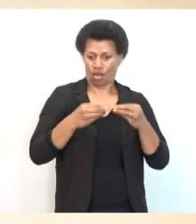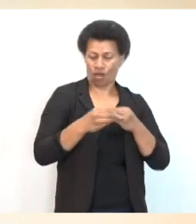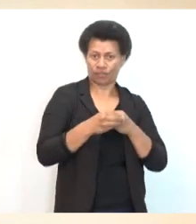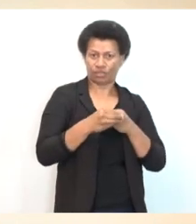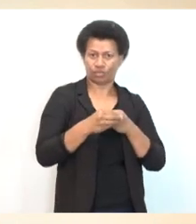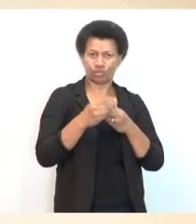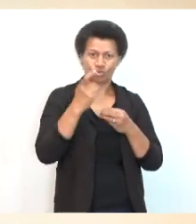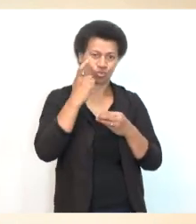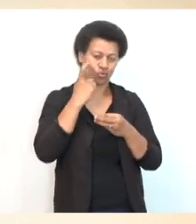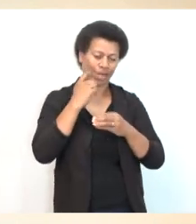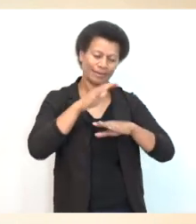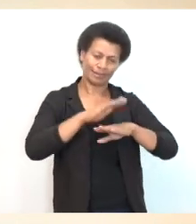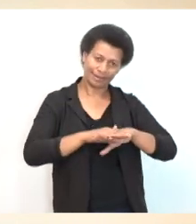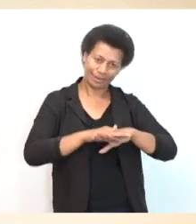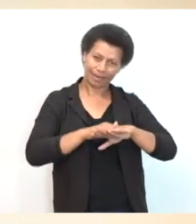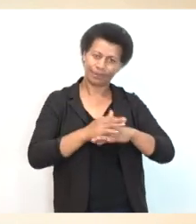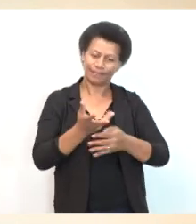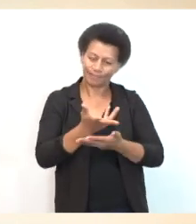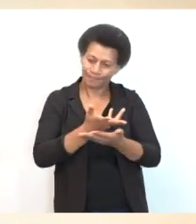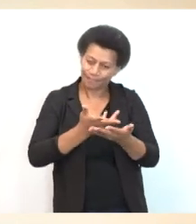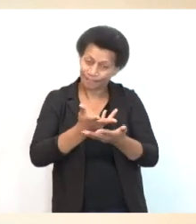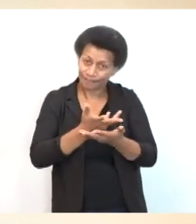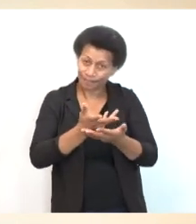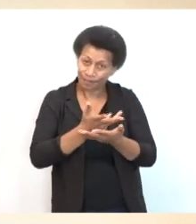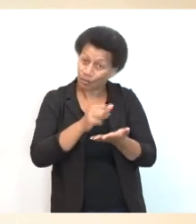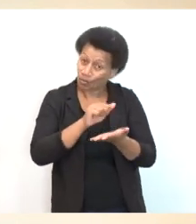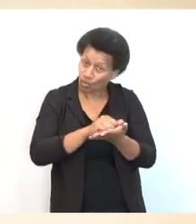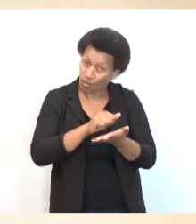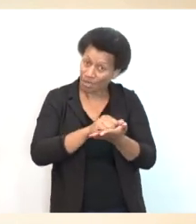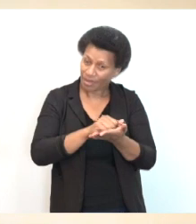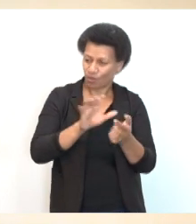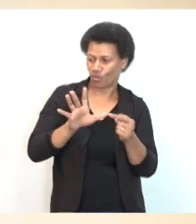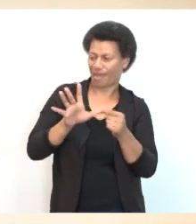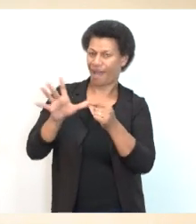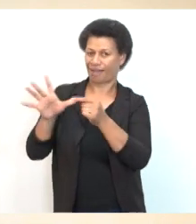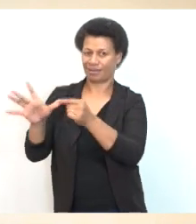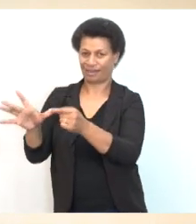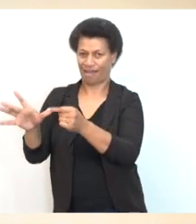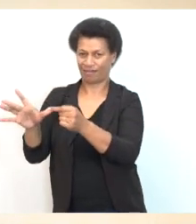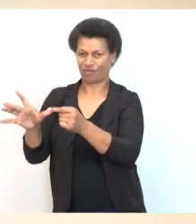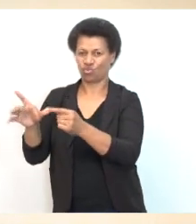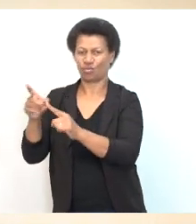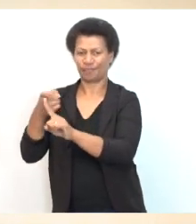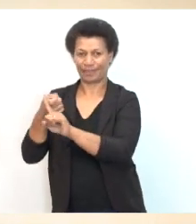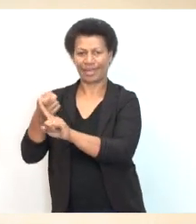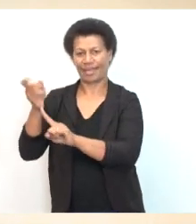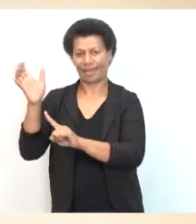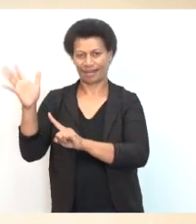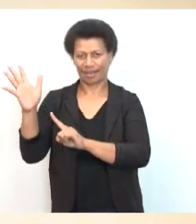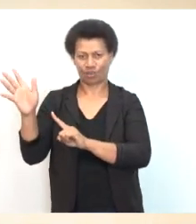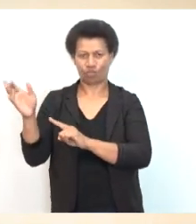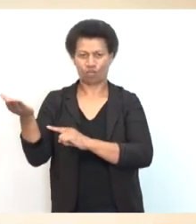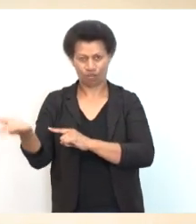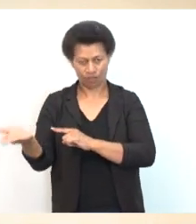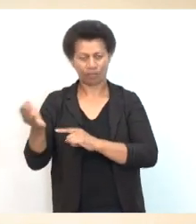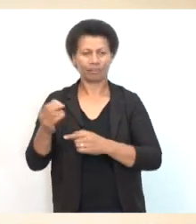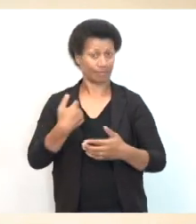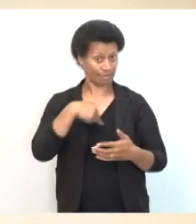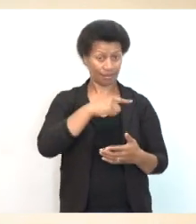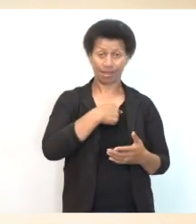I can assure you government is in control. Okay, it was on over the weekend. It's not easy to